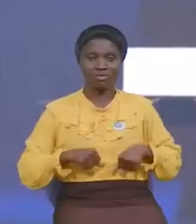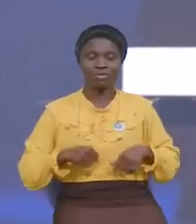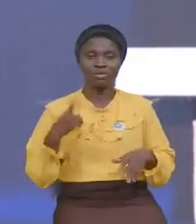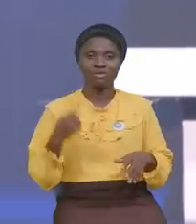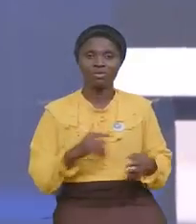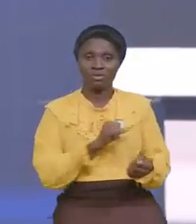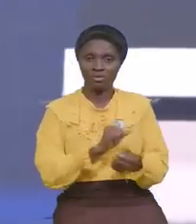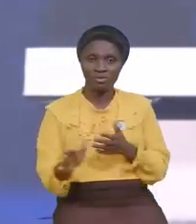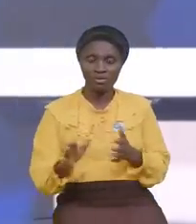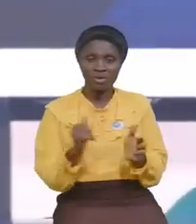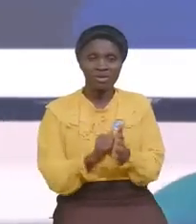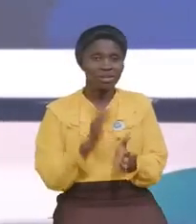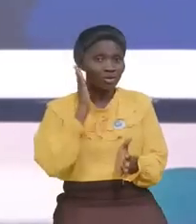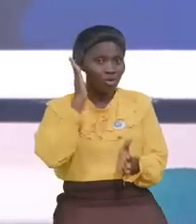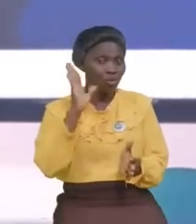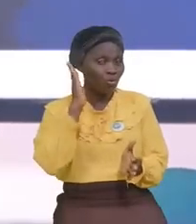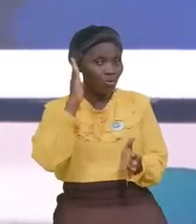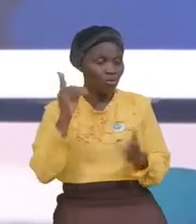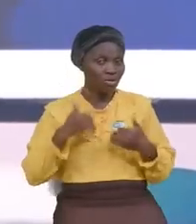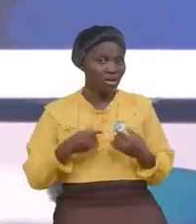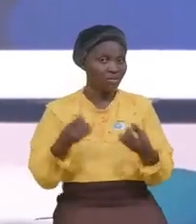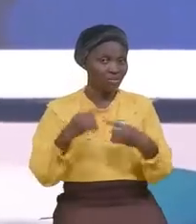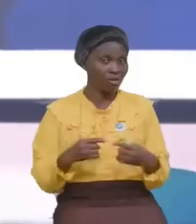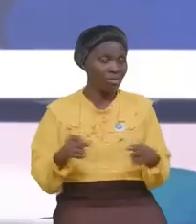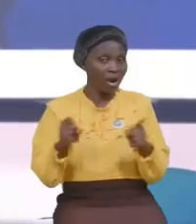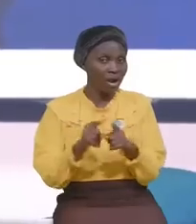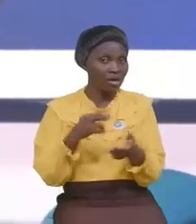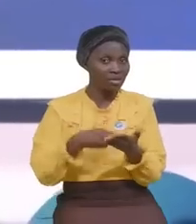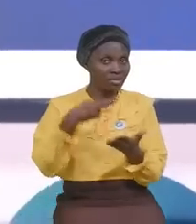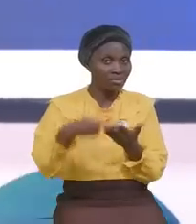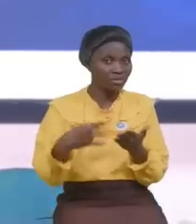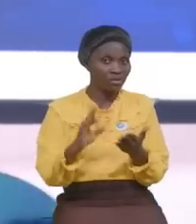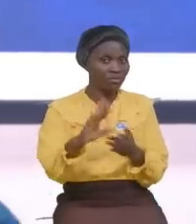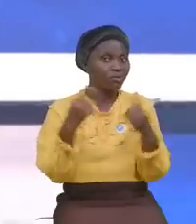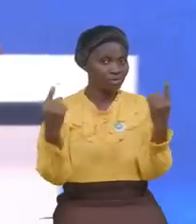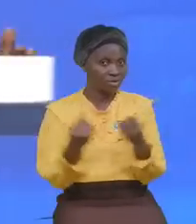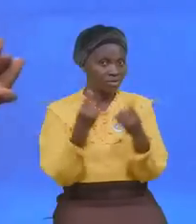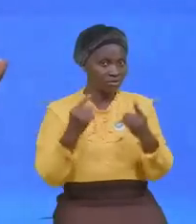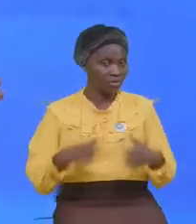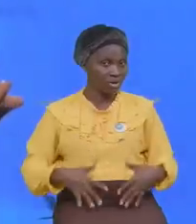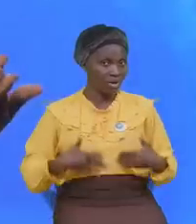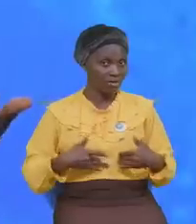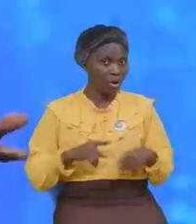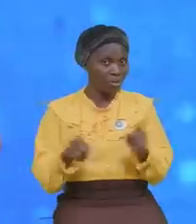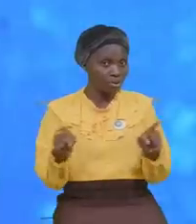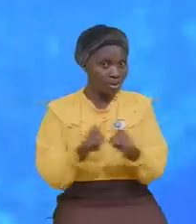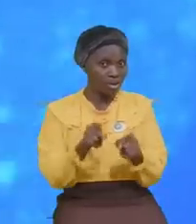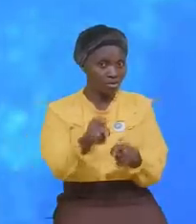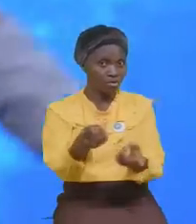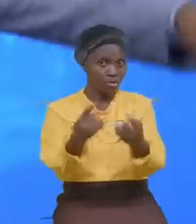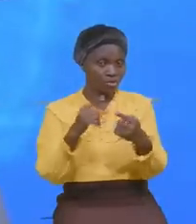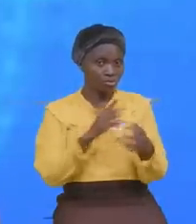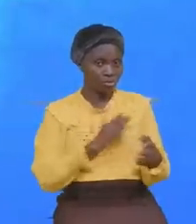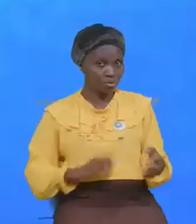should have come as a result of your sinfulness, as you come to Christ, as you come to the Lord, he